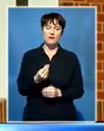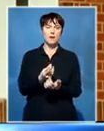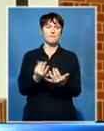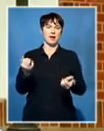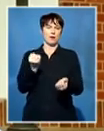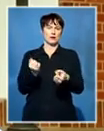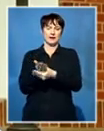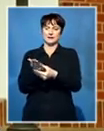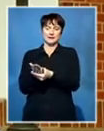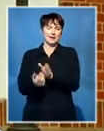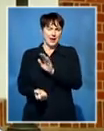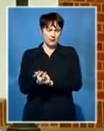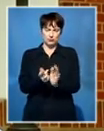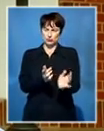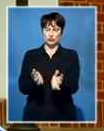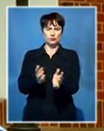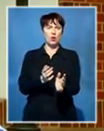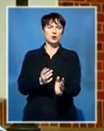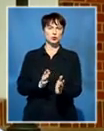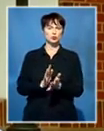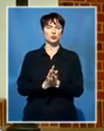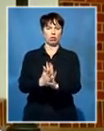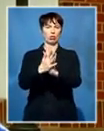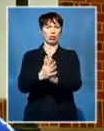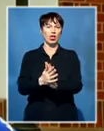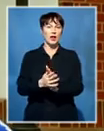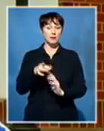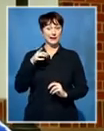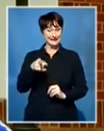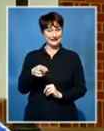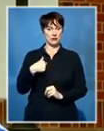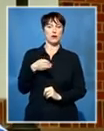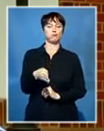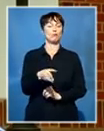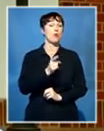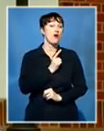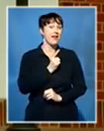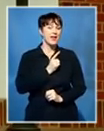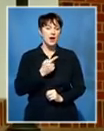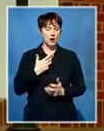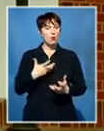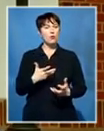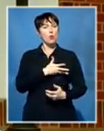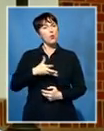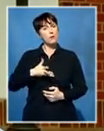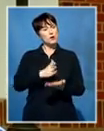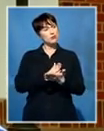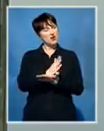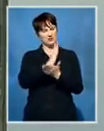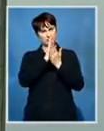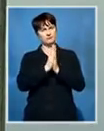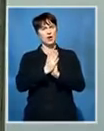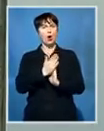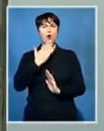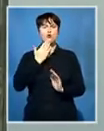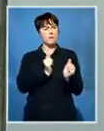one of those cases. We are here to observe what is happening in the case with interest, because we want to protect the rights of women not to be killed